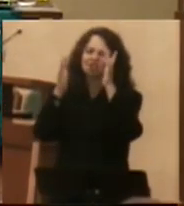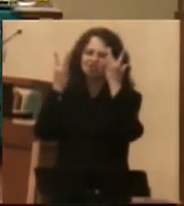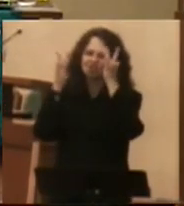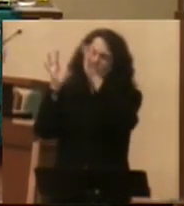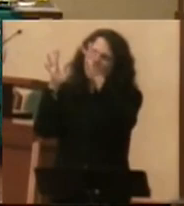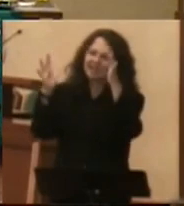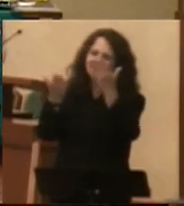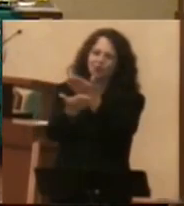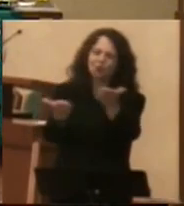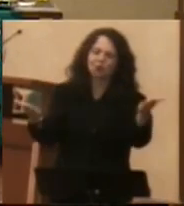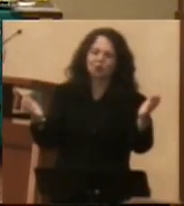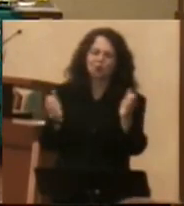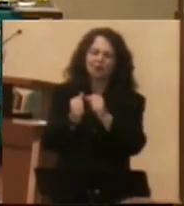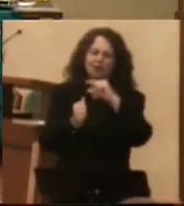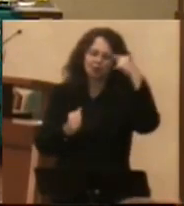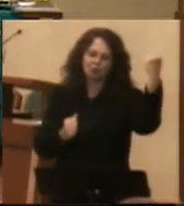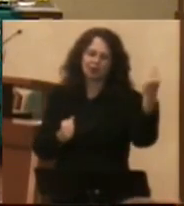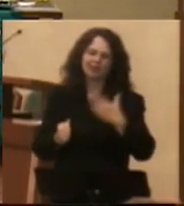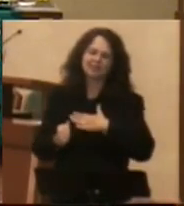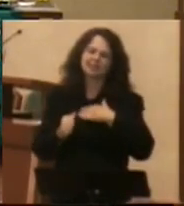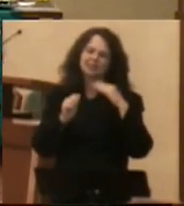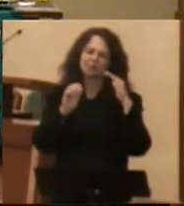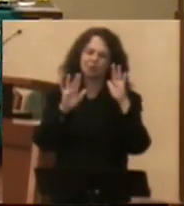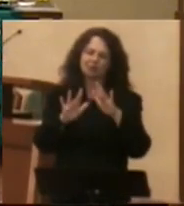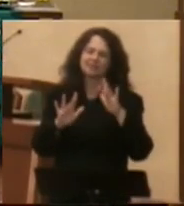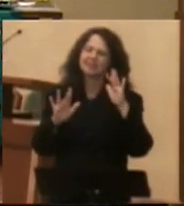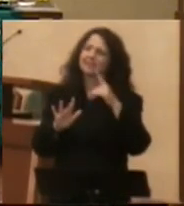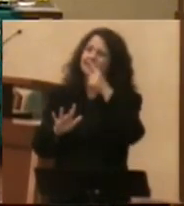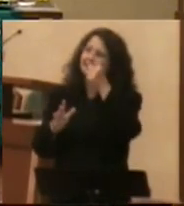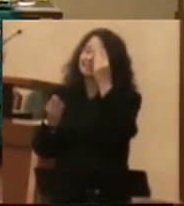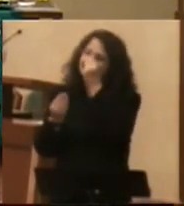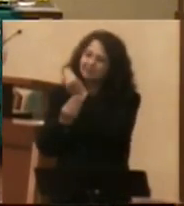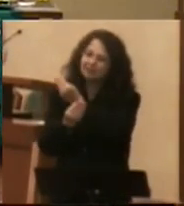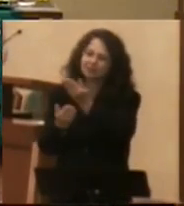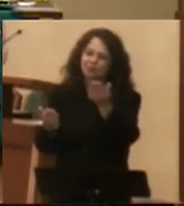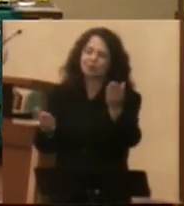grace and mercy. The Lord look upon you with favor and give you